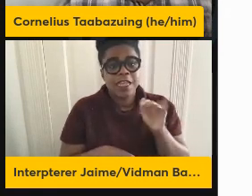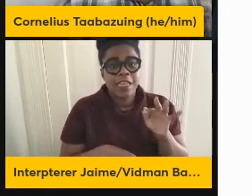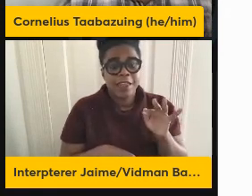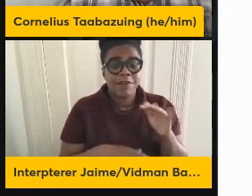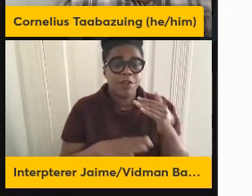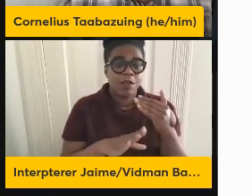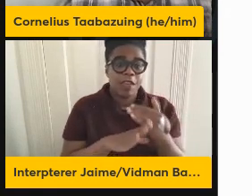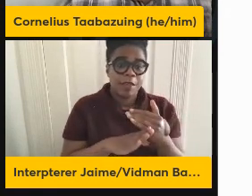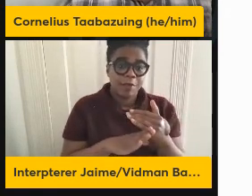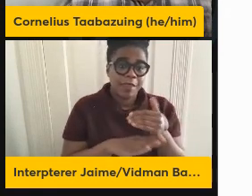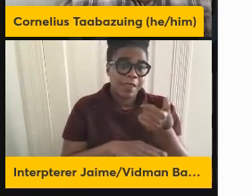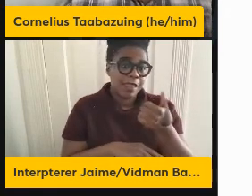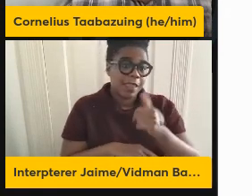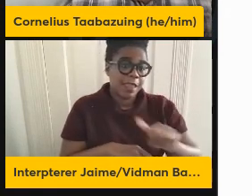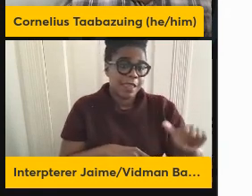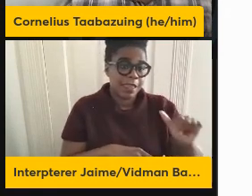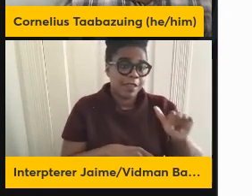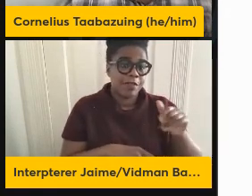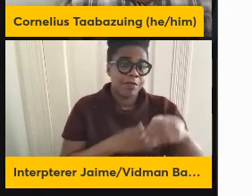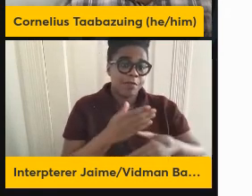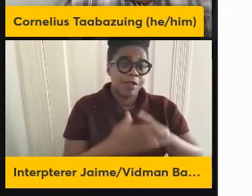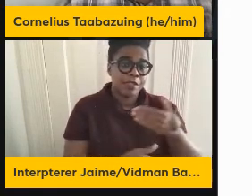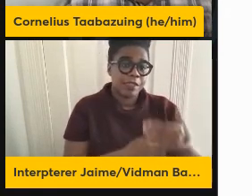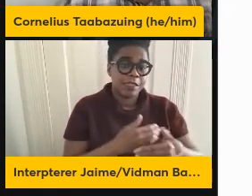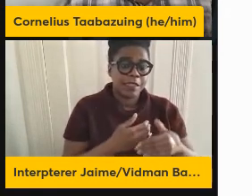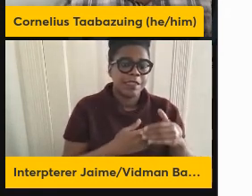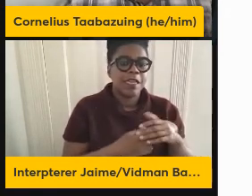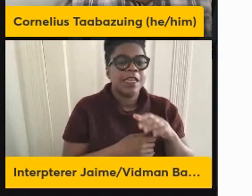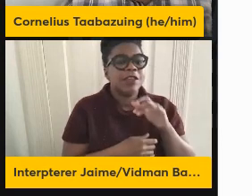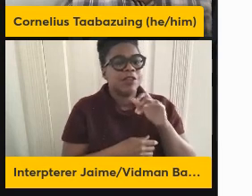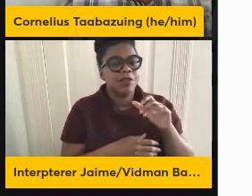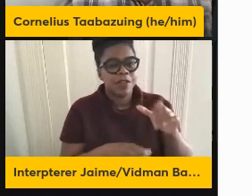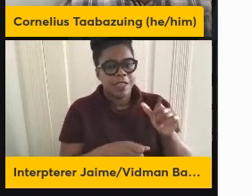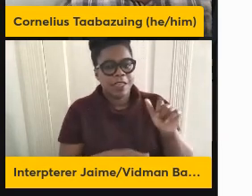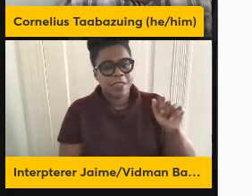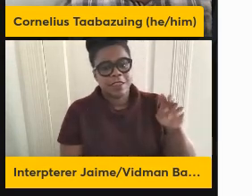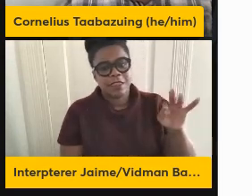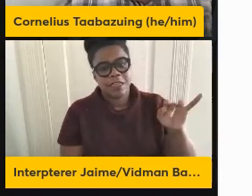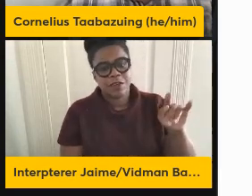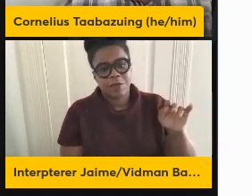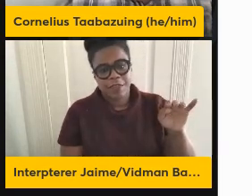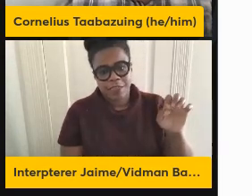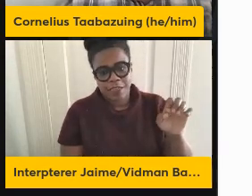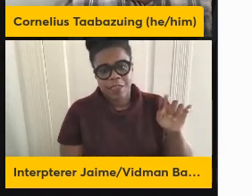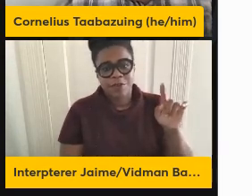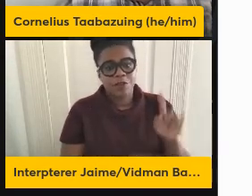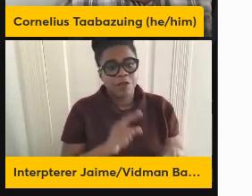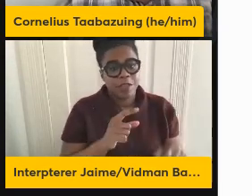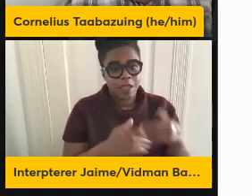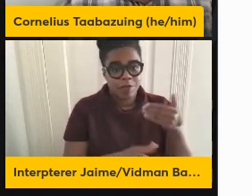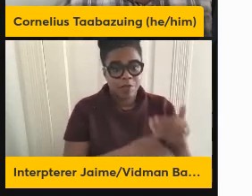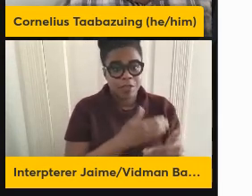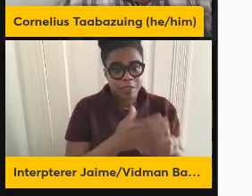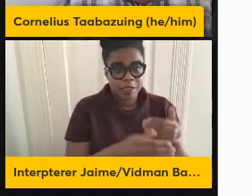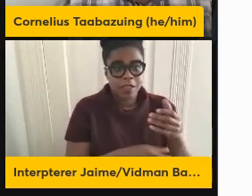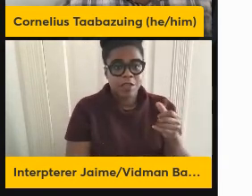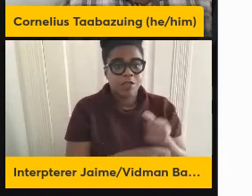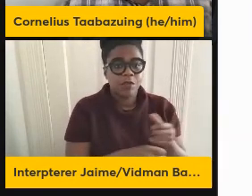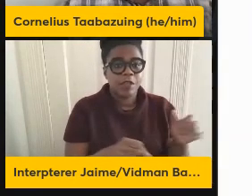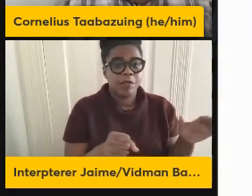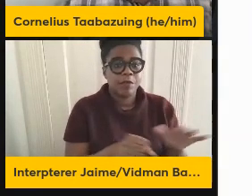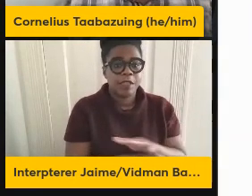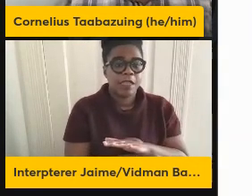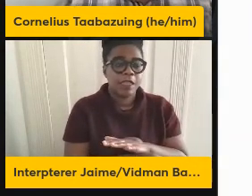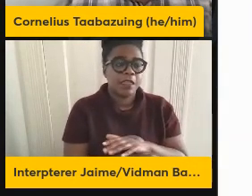inhibit processing at any of the interdomain linker regions, you get attenuated activation. And if you can't process that interdomain linker, you get complete